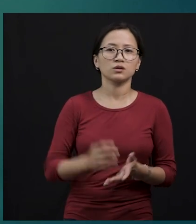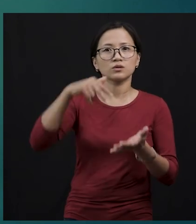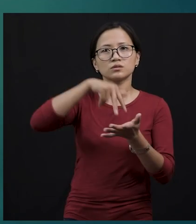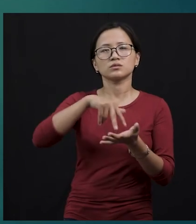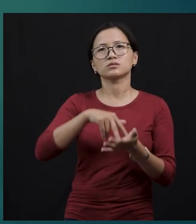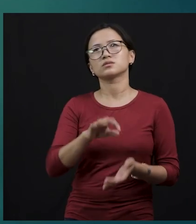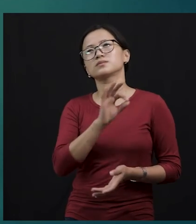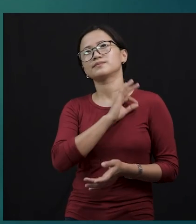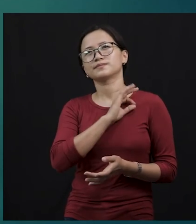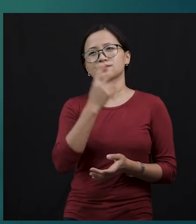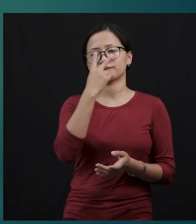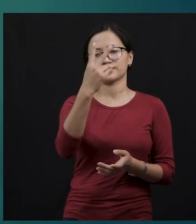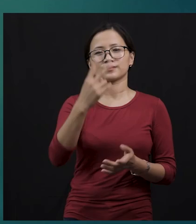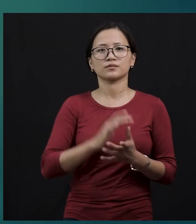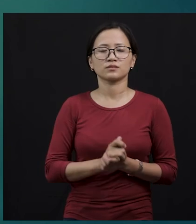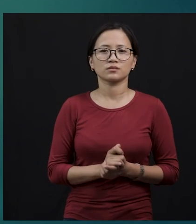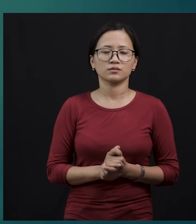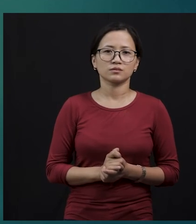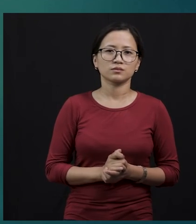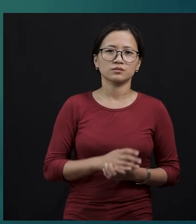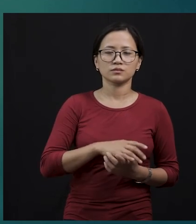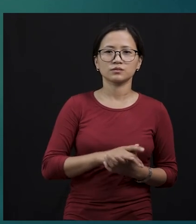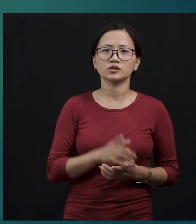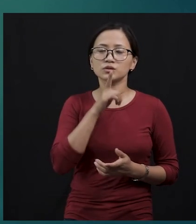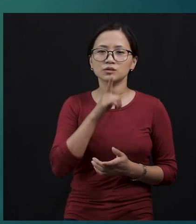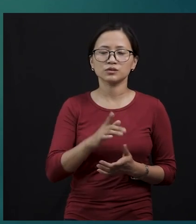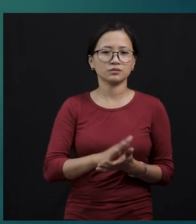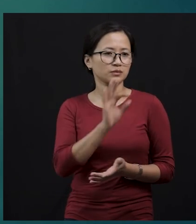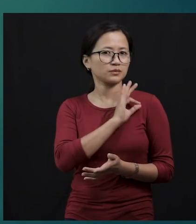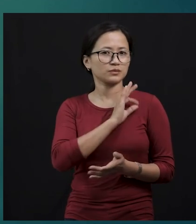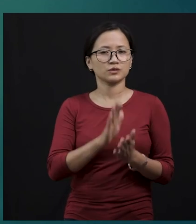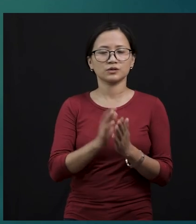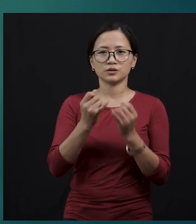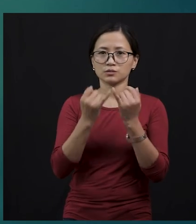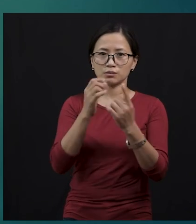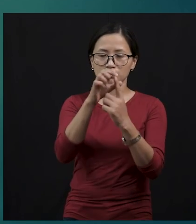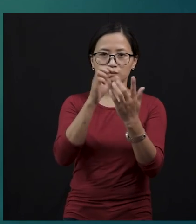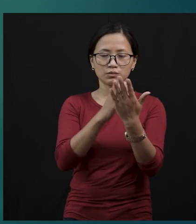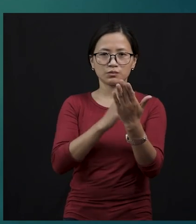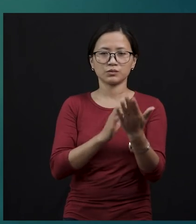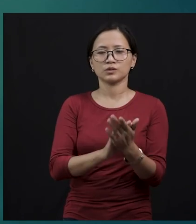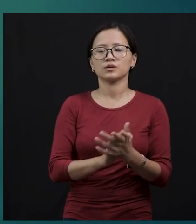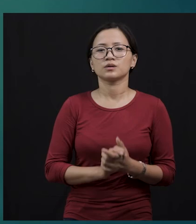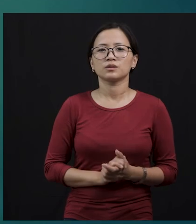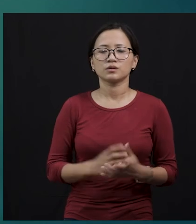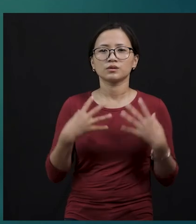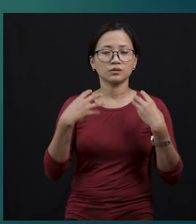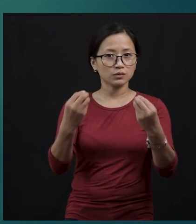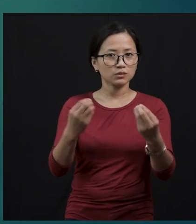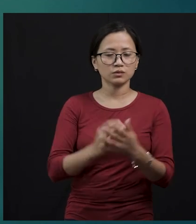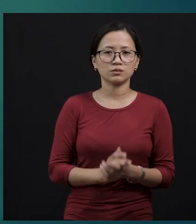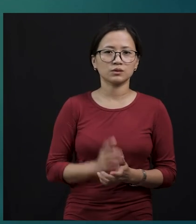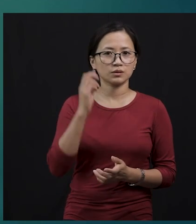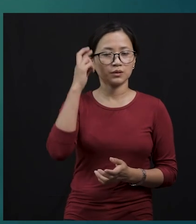and admire the beauty of the rainbow. And so I'm sure you like this poem written by Christina Rossetti. I want you